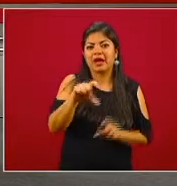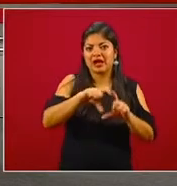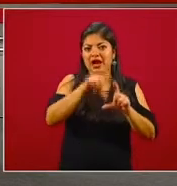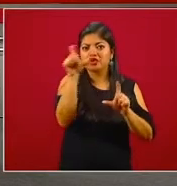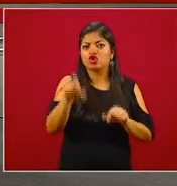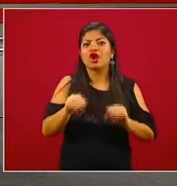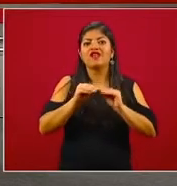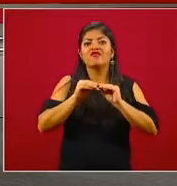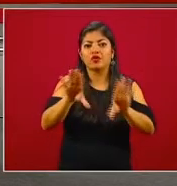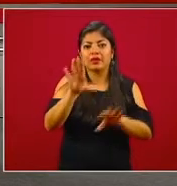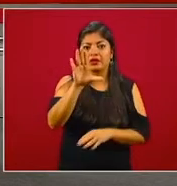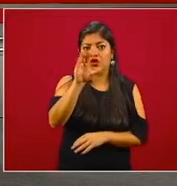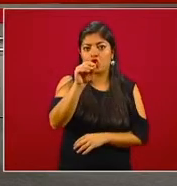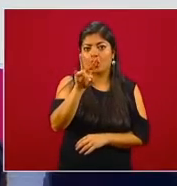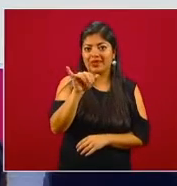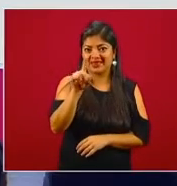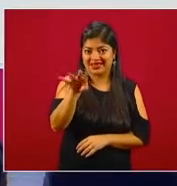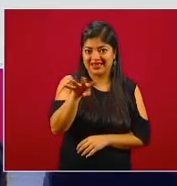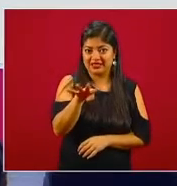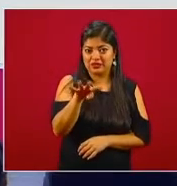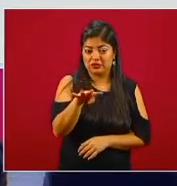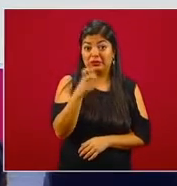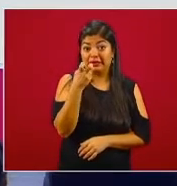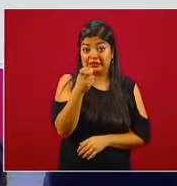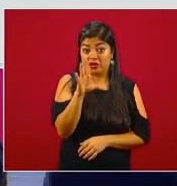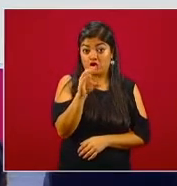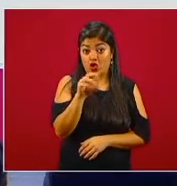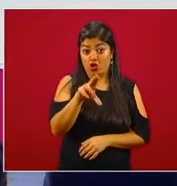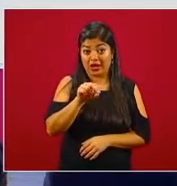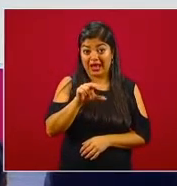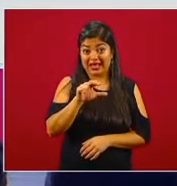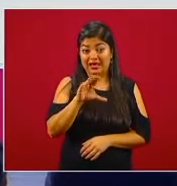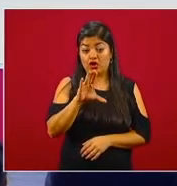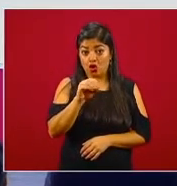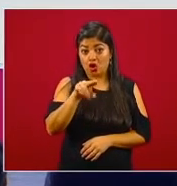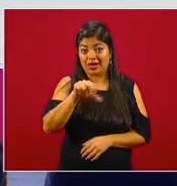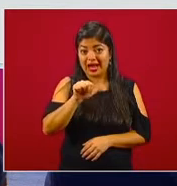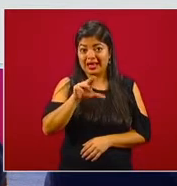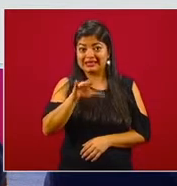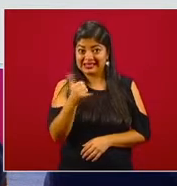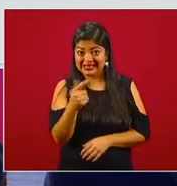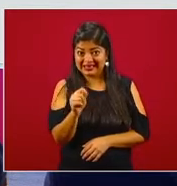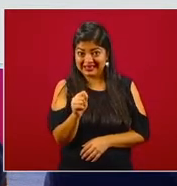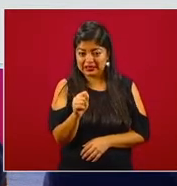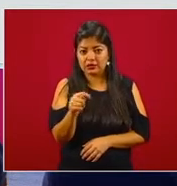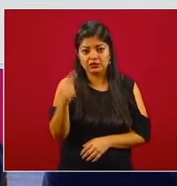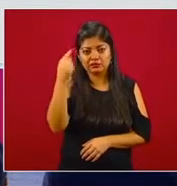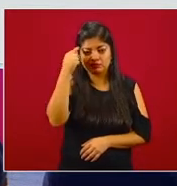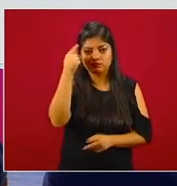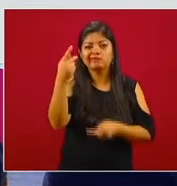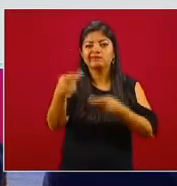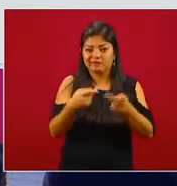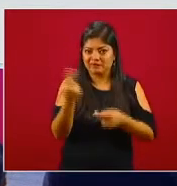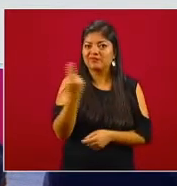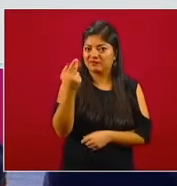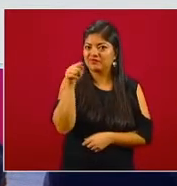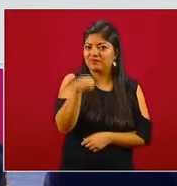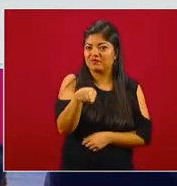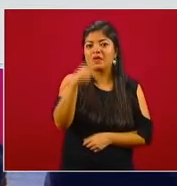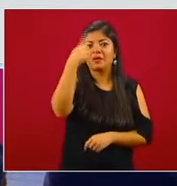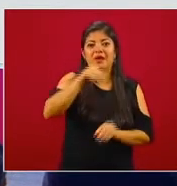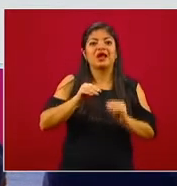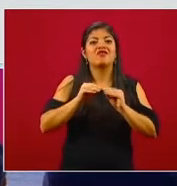So today we're going to be presenting one of these efforts, which is a national computer ecosystem for